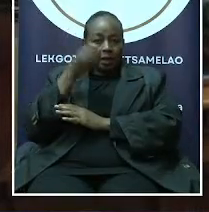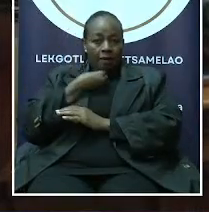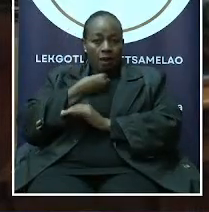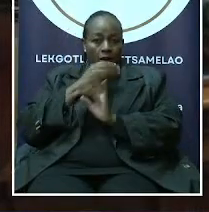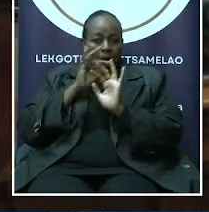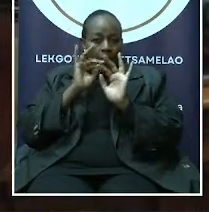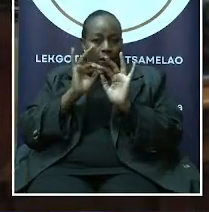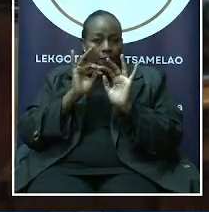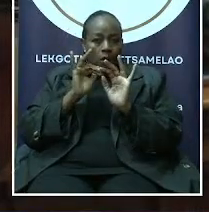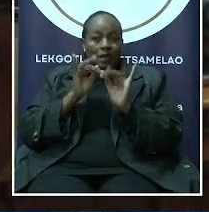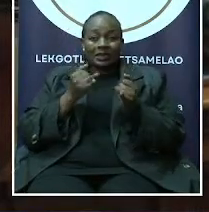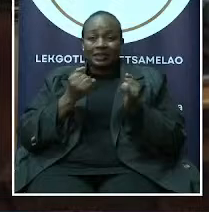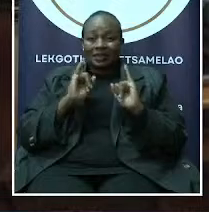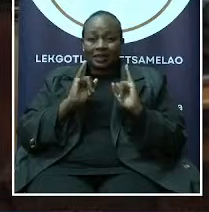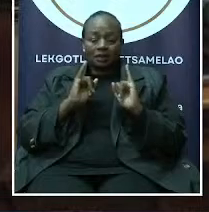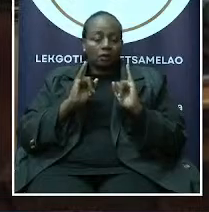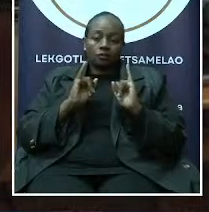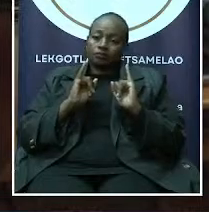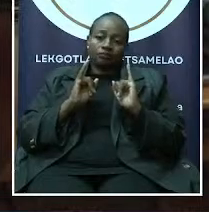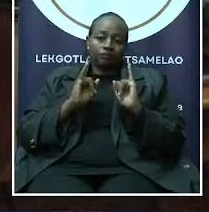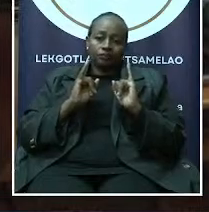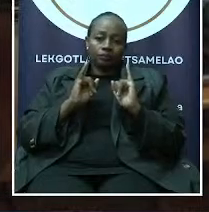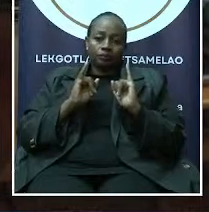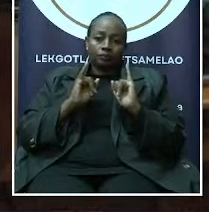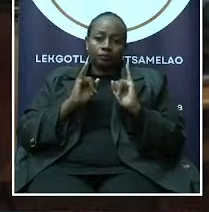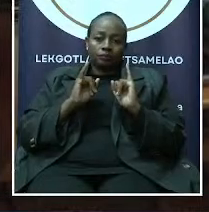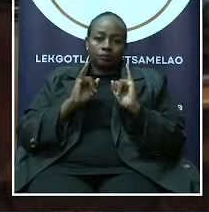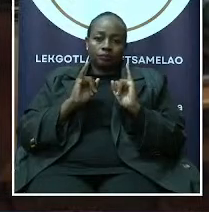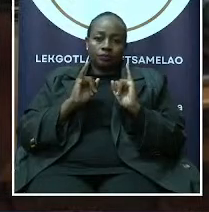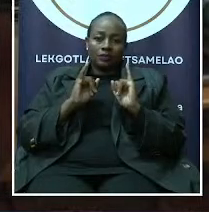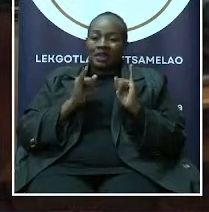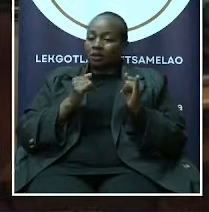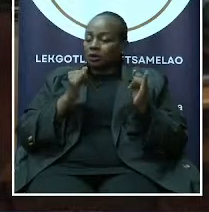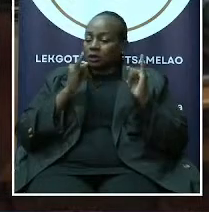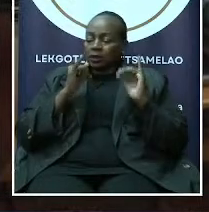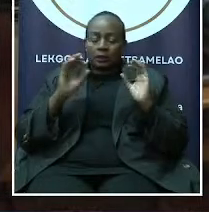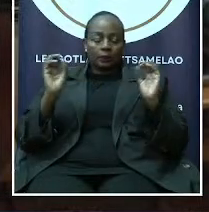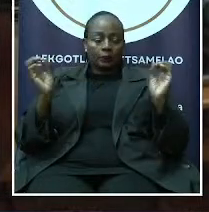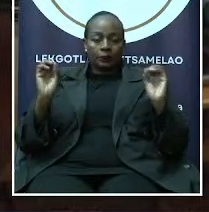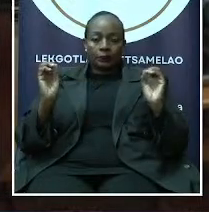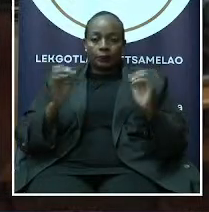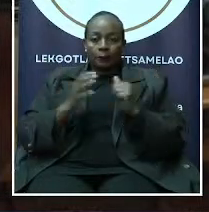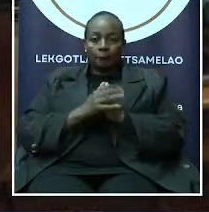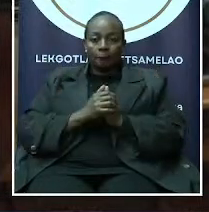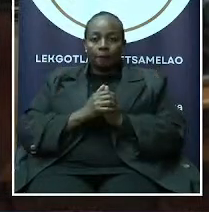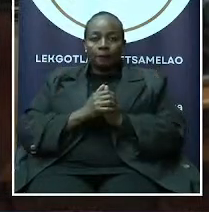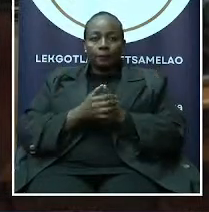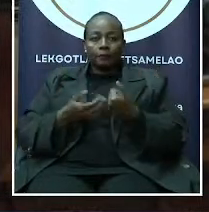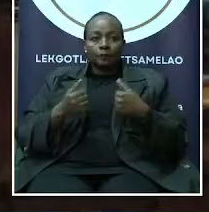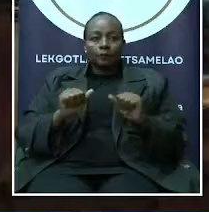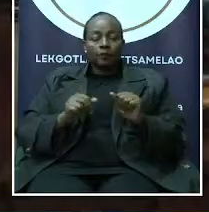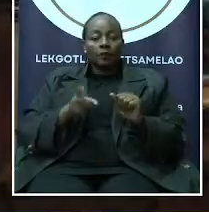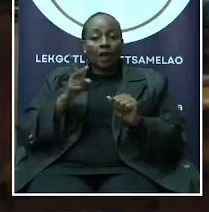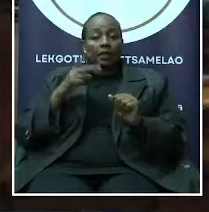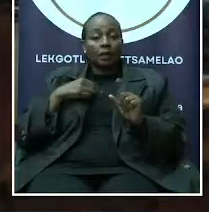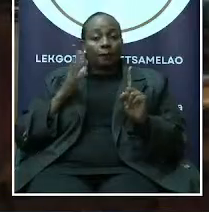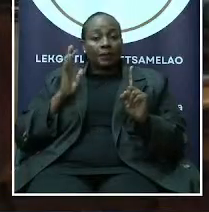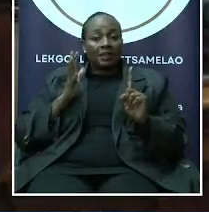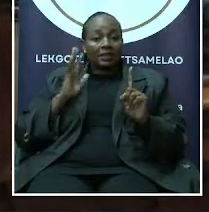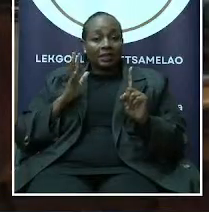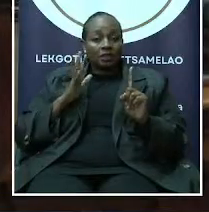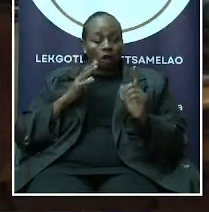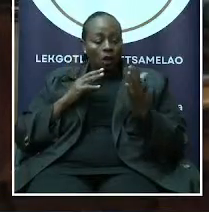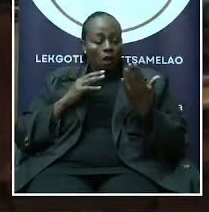people seriously in any way. Now, when you look at the presentations we